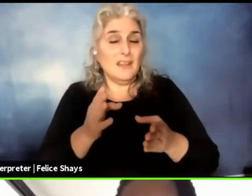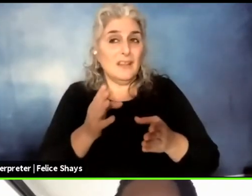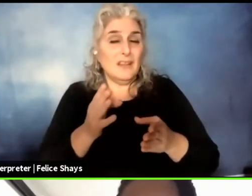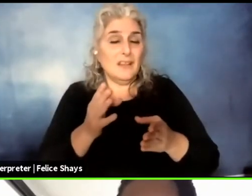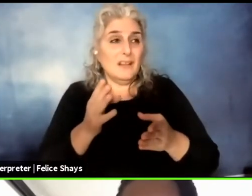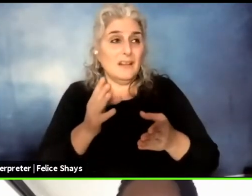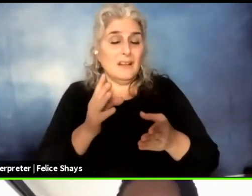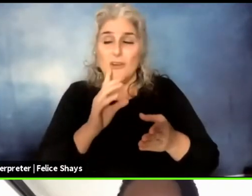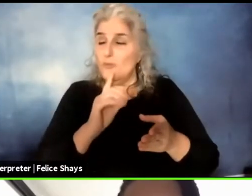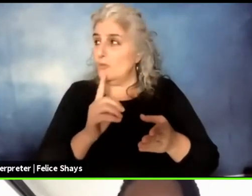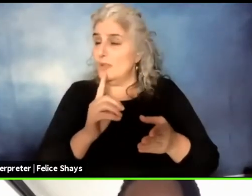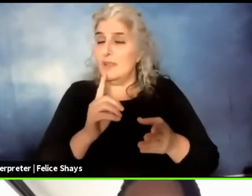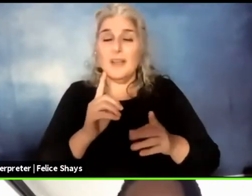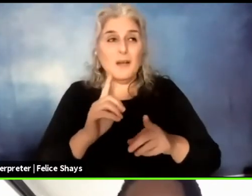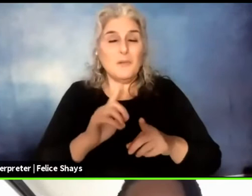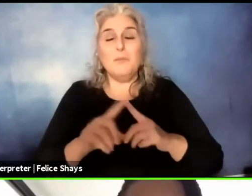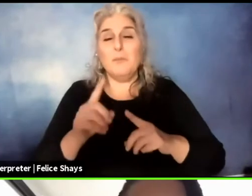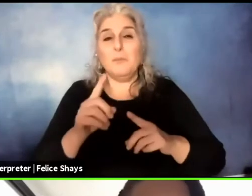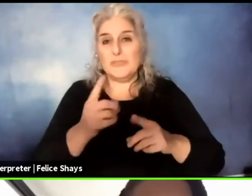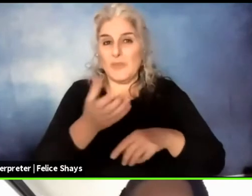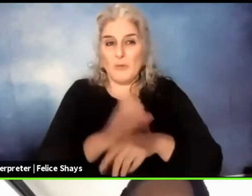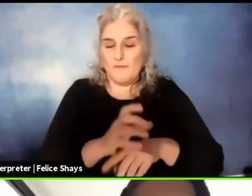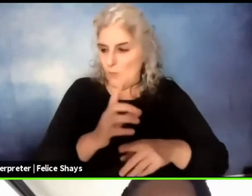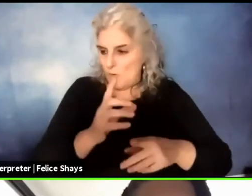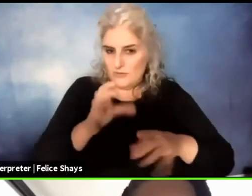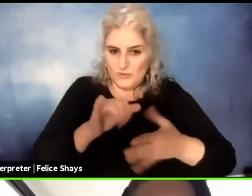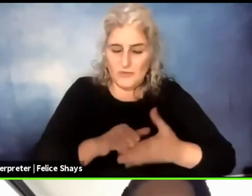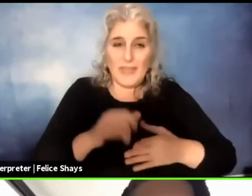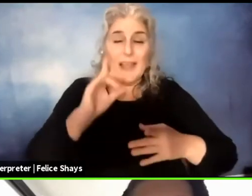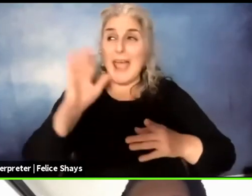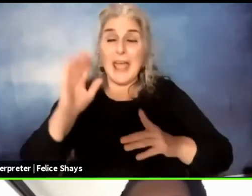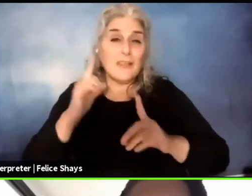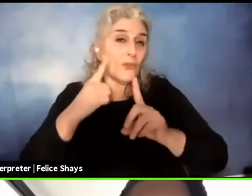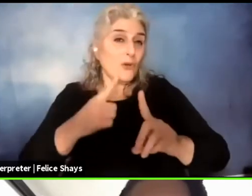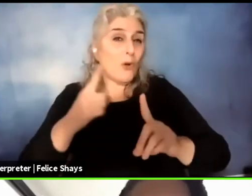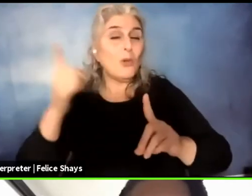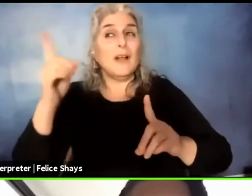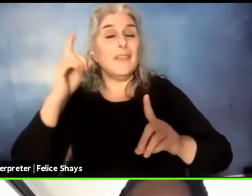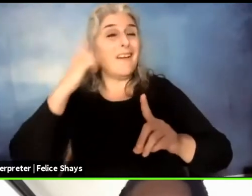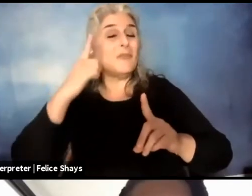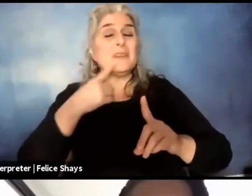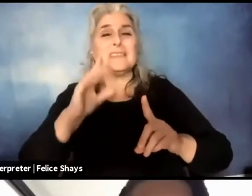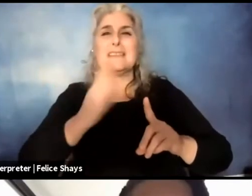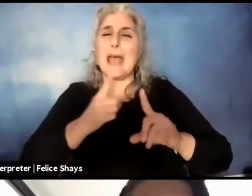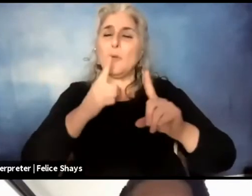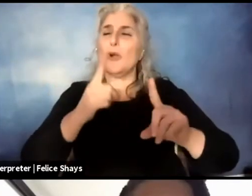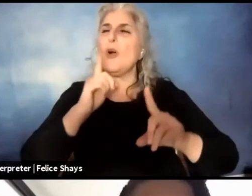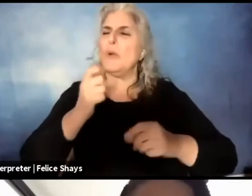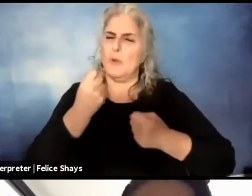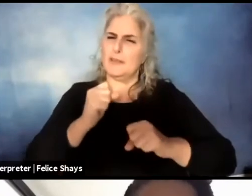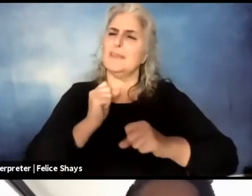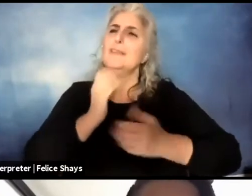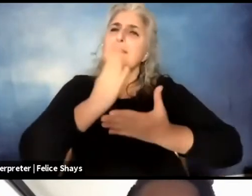all under the guise of stopping sex trafficking online. Yeah, and what I think what a lot of